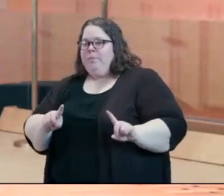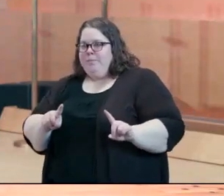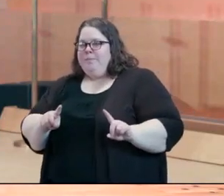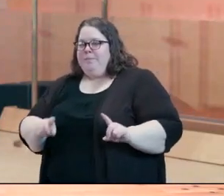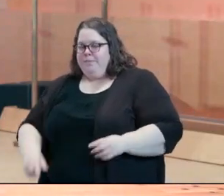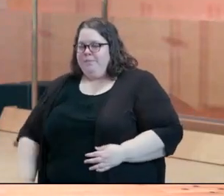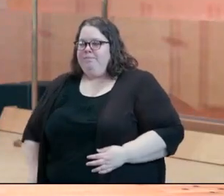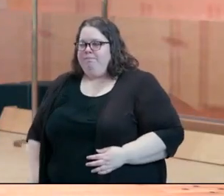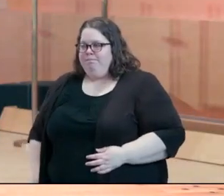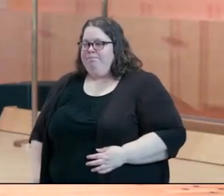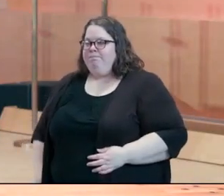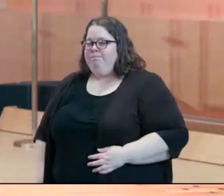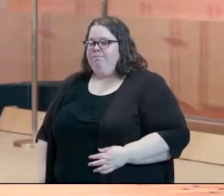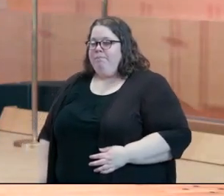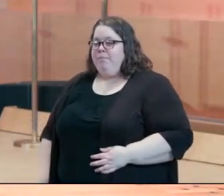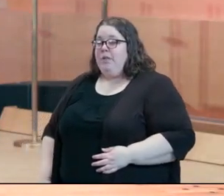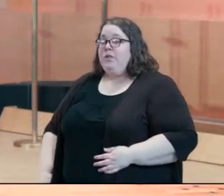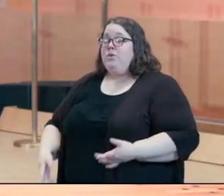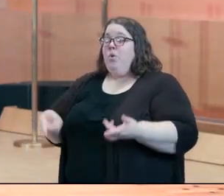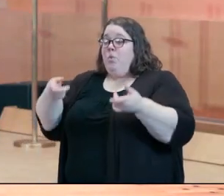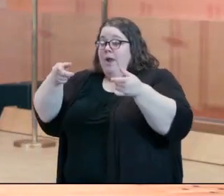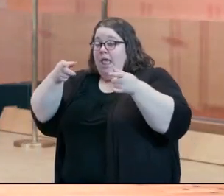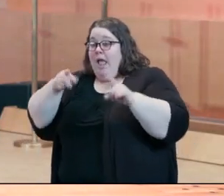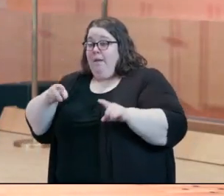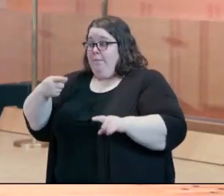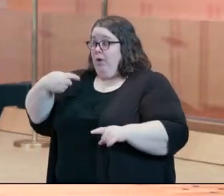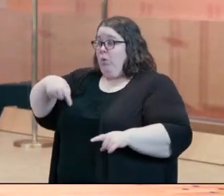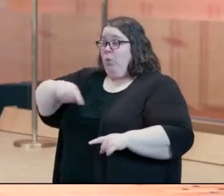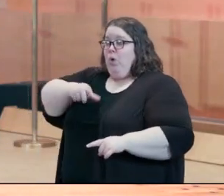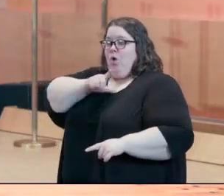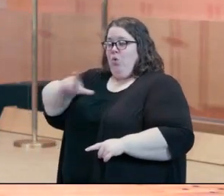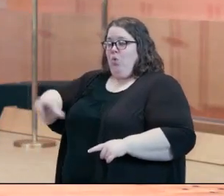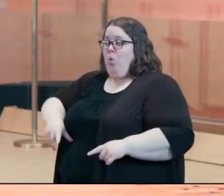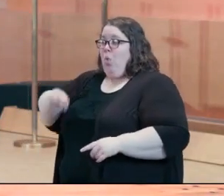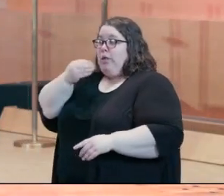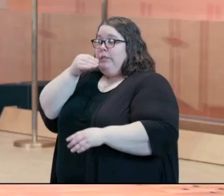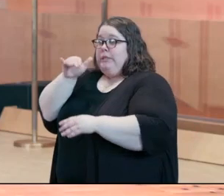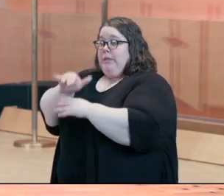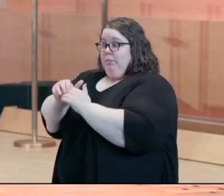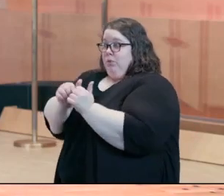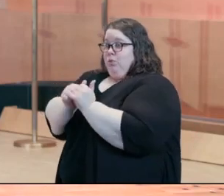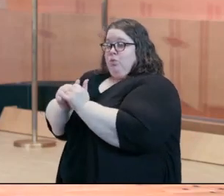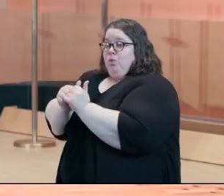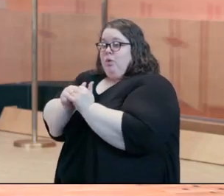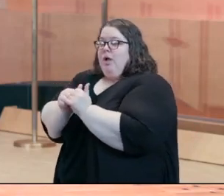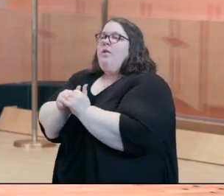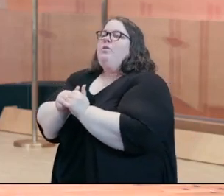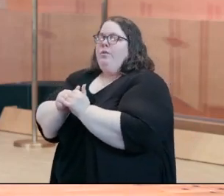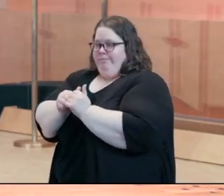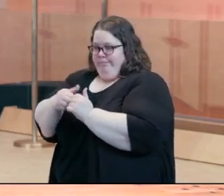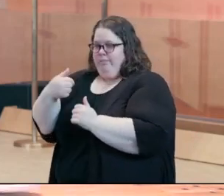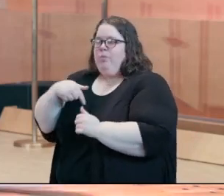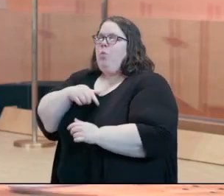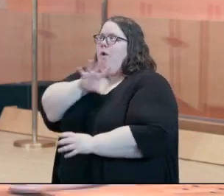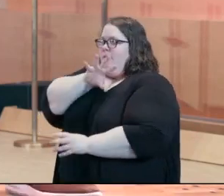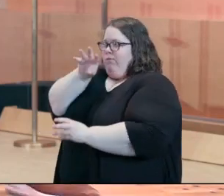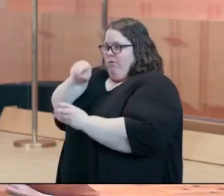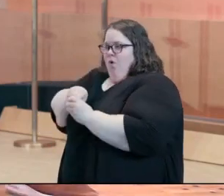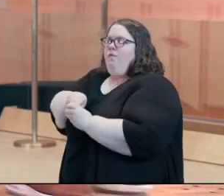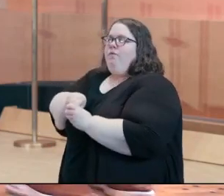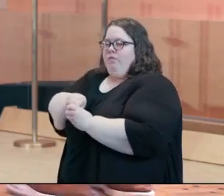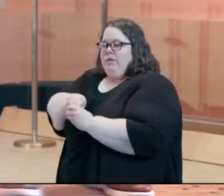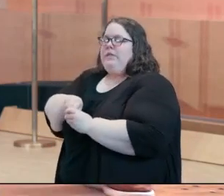When we receive the Lord's Supper, we are partaking in the new covenant, the new contract God has with us,